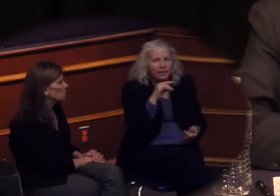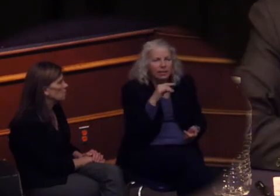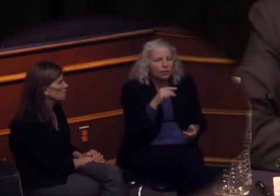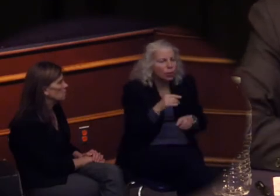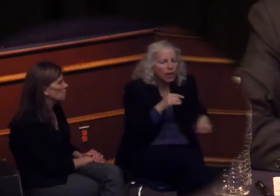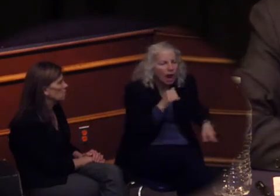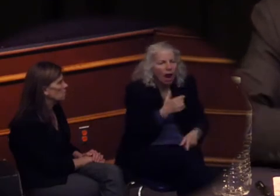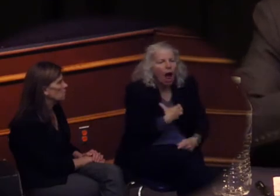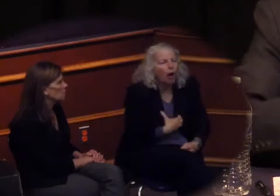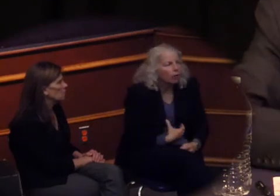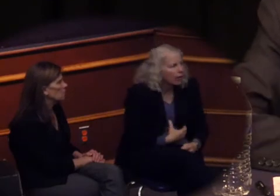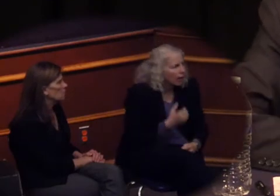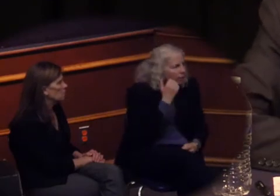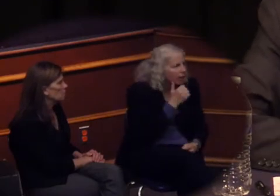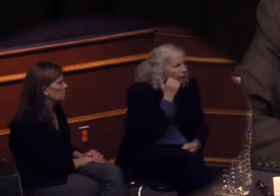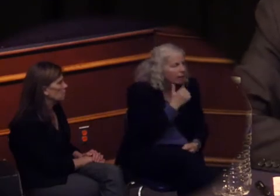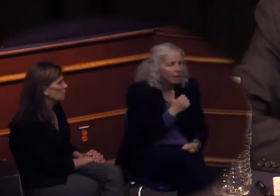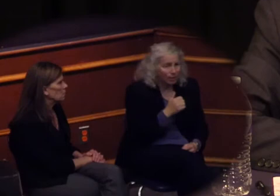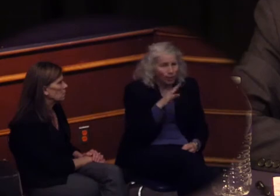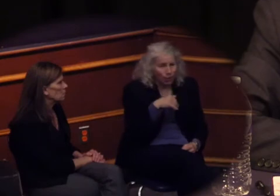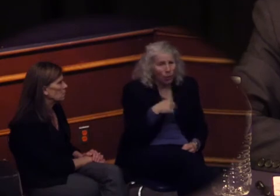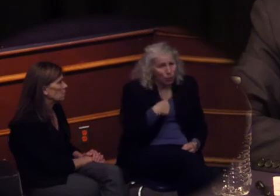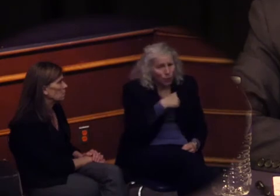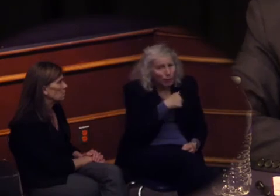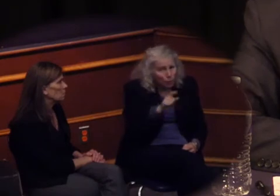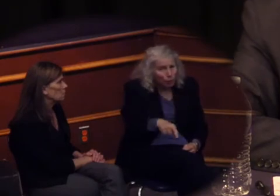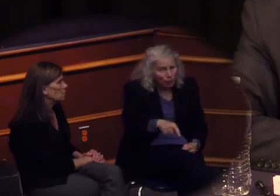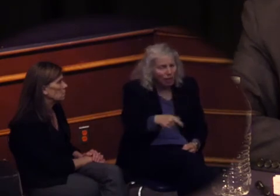absolutely do that. And I would make sure we do.